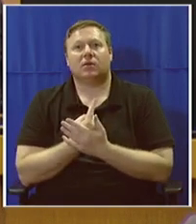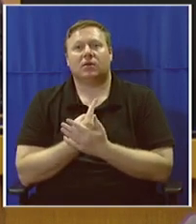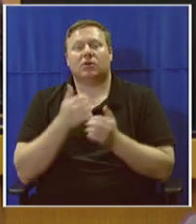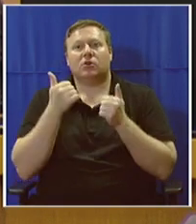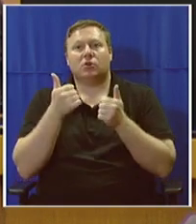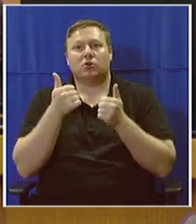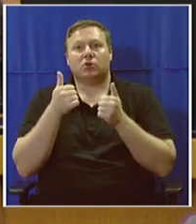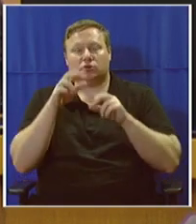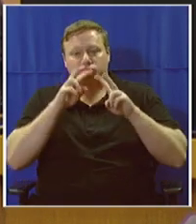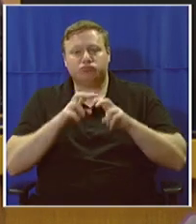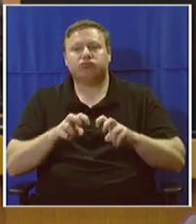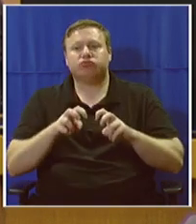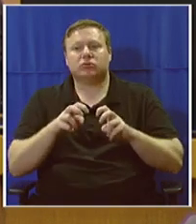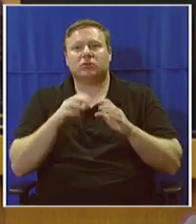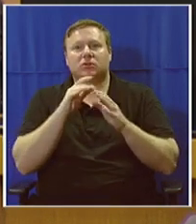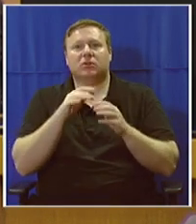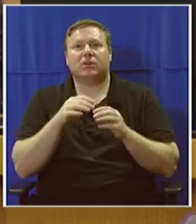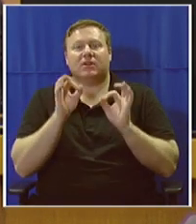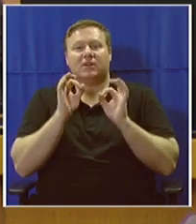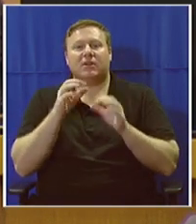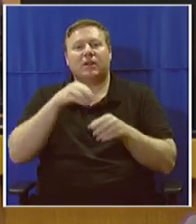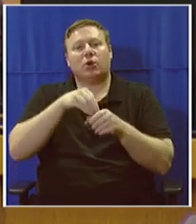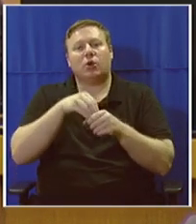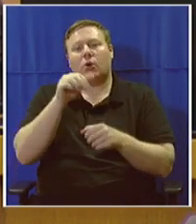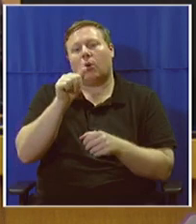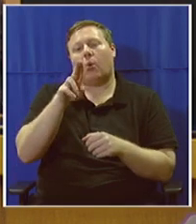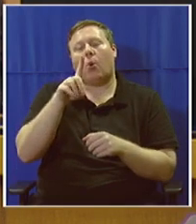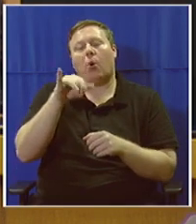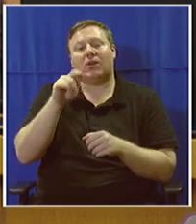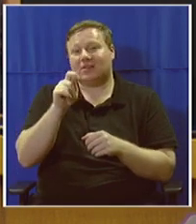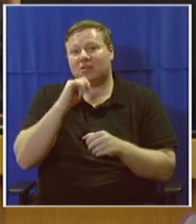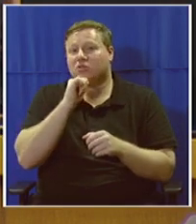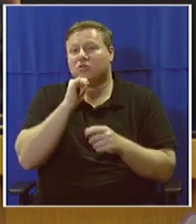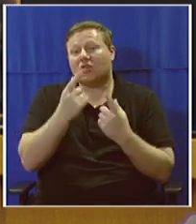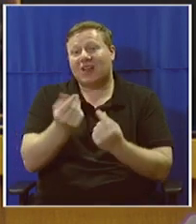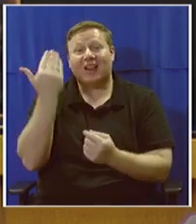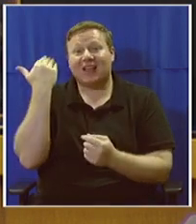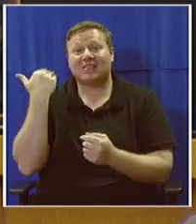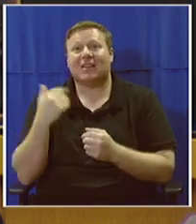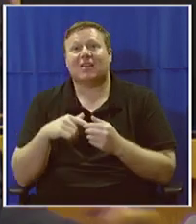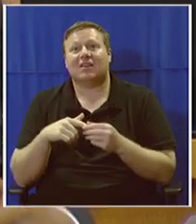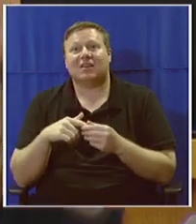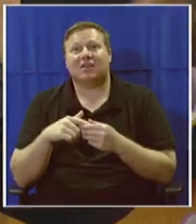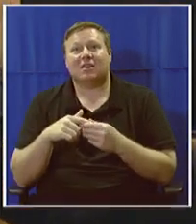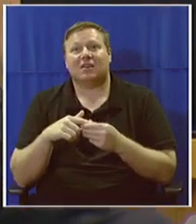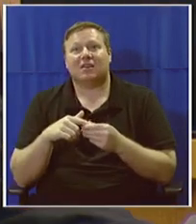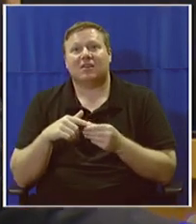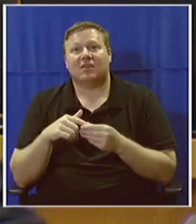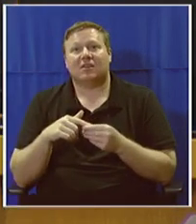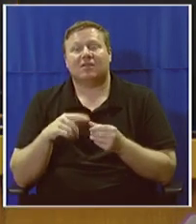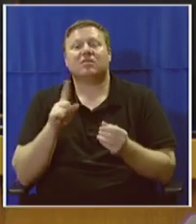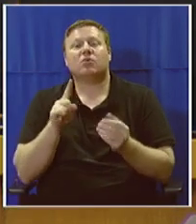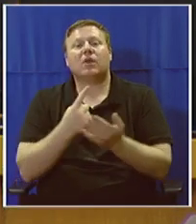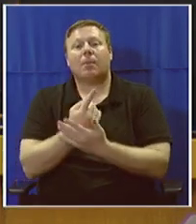regulatory mechanism, including the audit which was done, not done yesterday. What happened yesterday was an effect of what was done a few